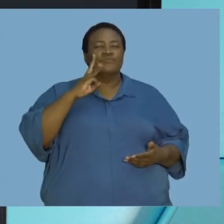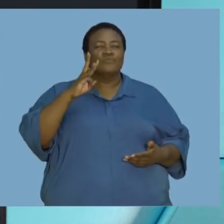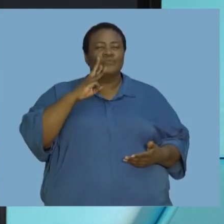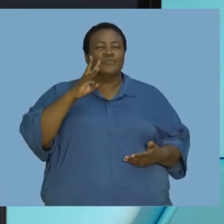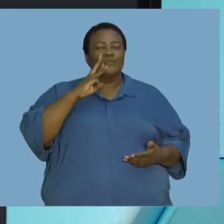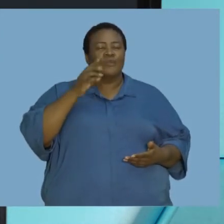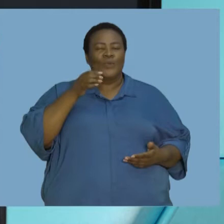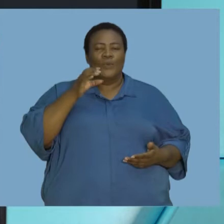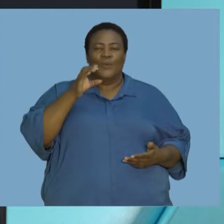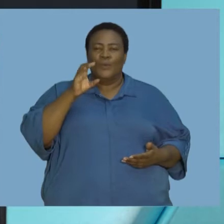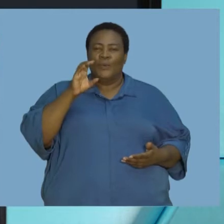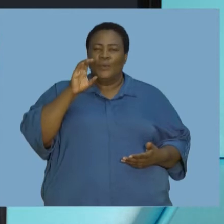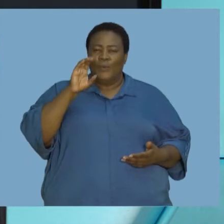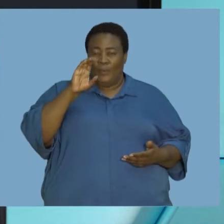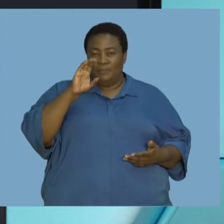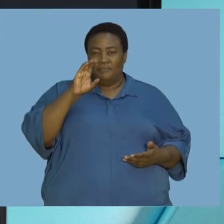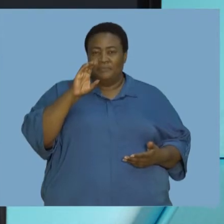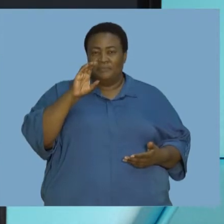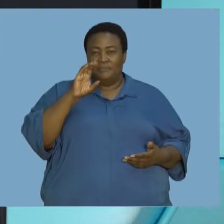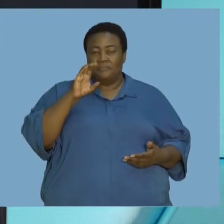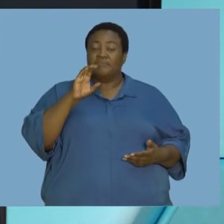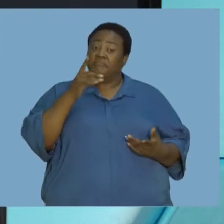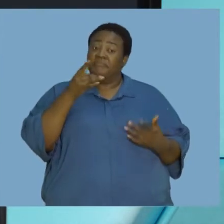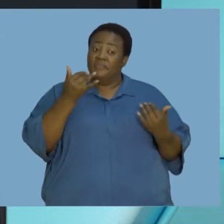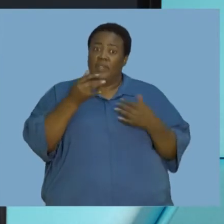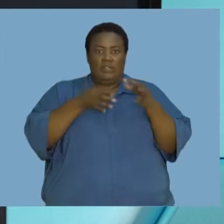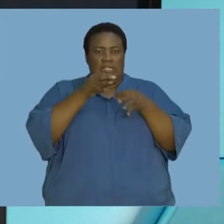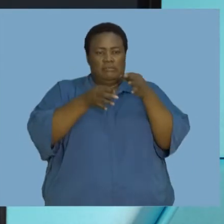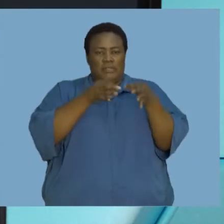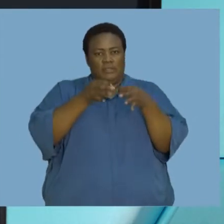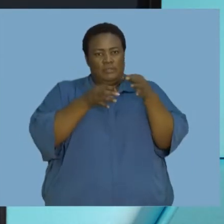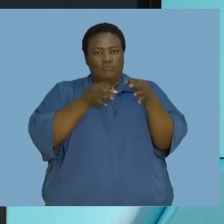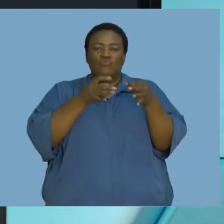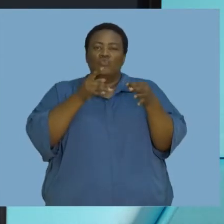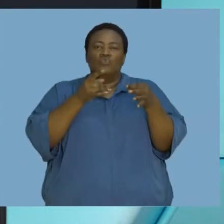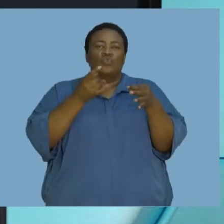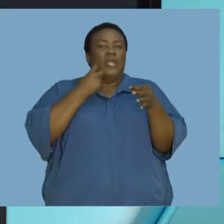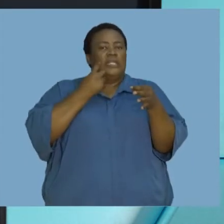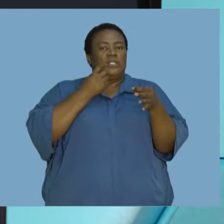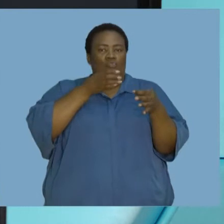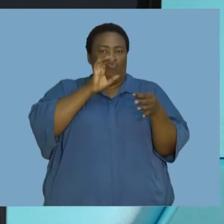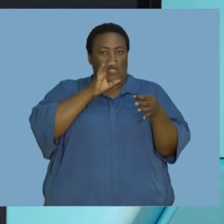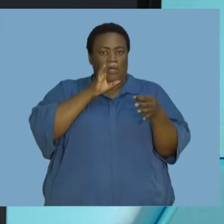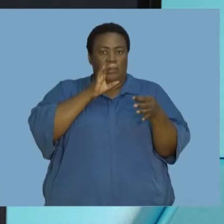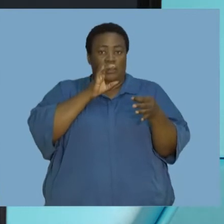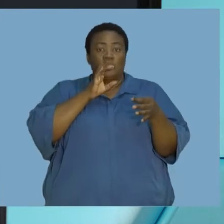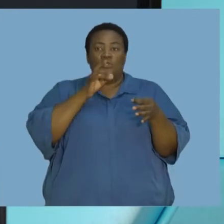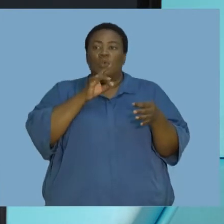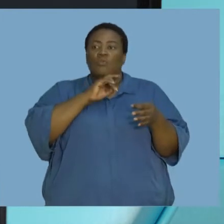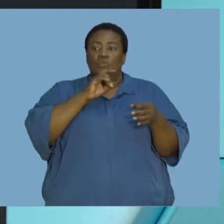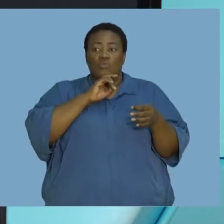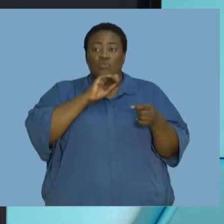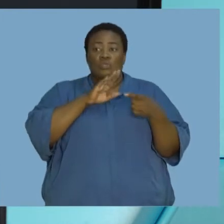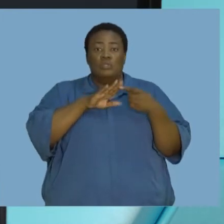the context of another description, that was easy to drink, so consumable. So we're going to refer to the terms portable